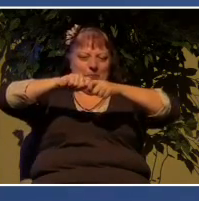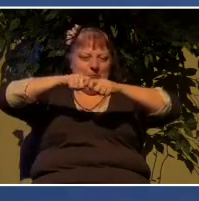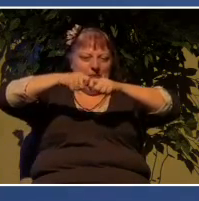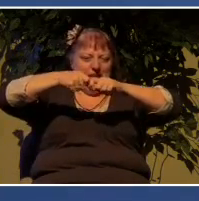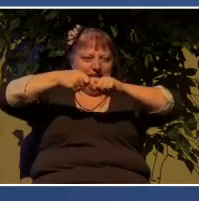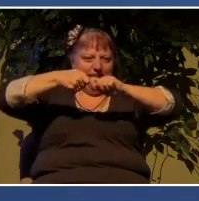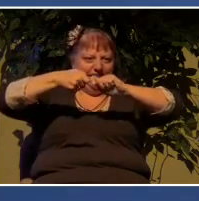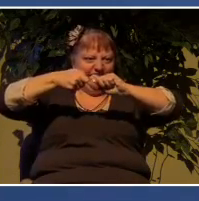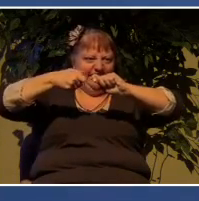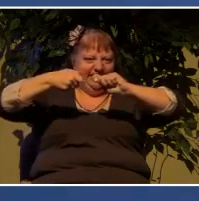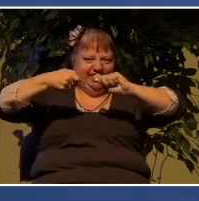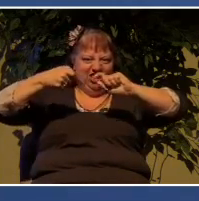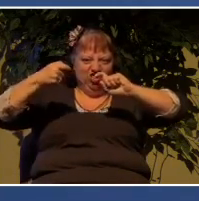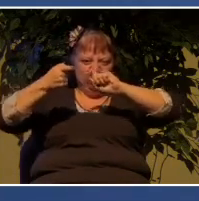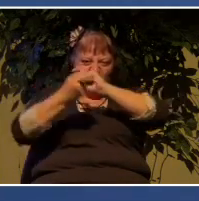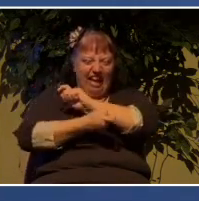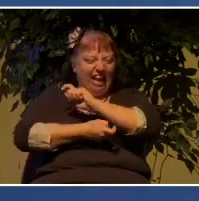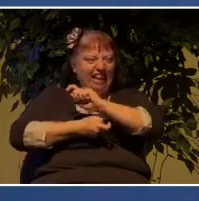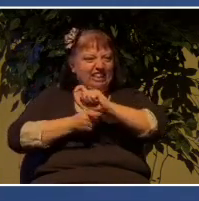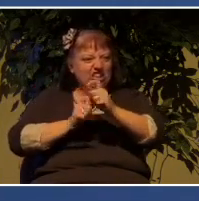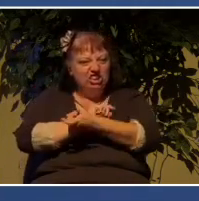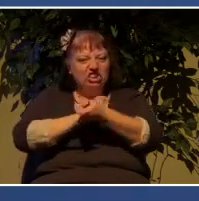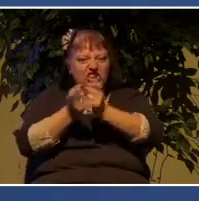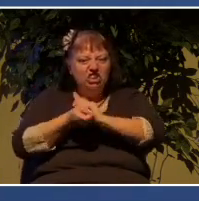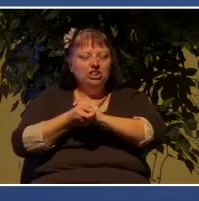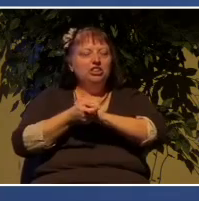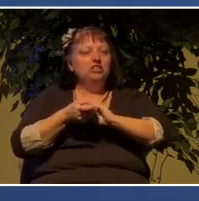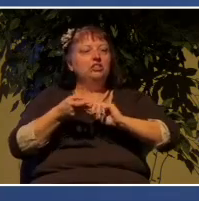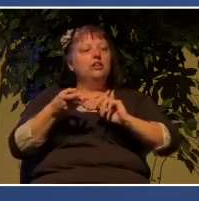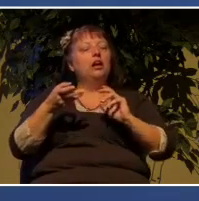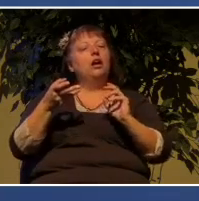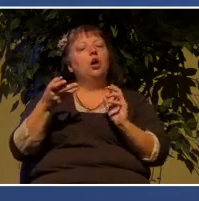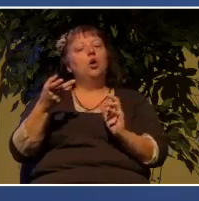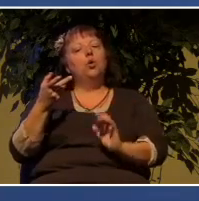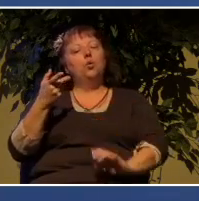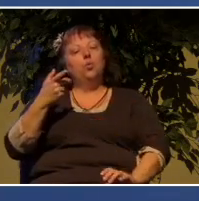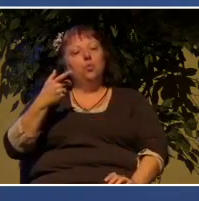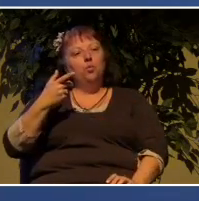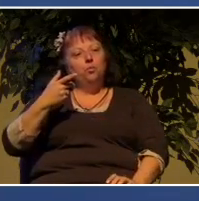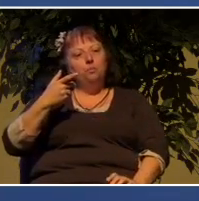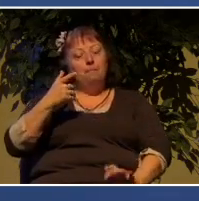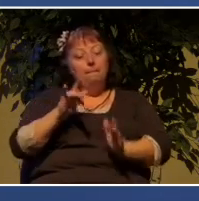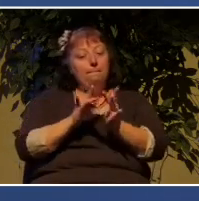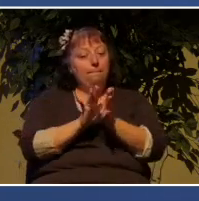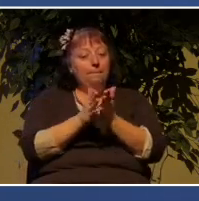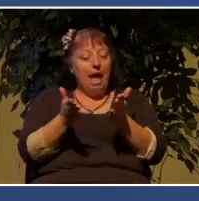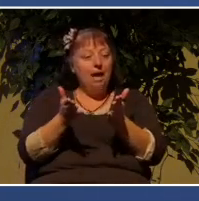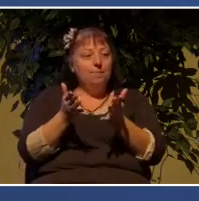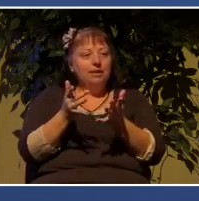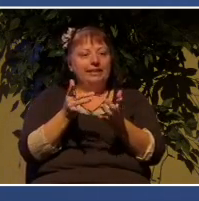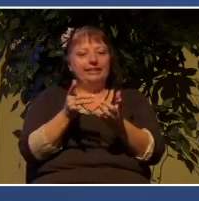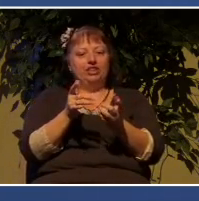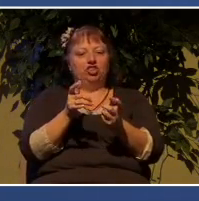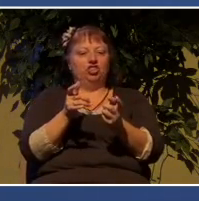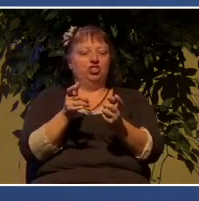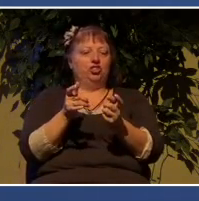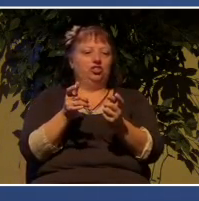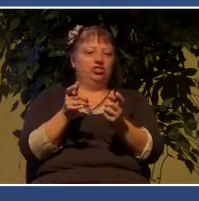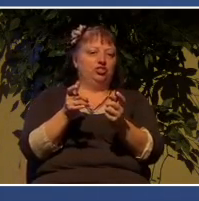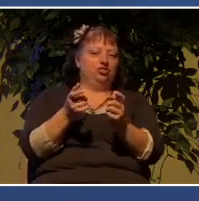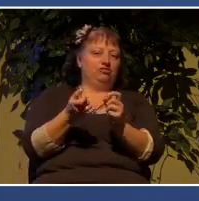are permitting all kinds of things that are far removed from a biblical basis. And so it's very important for you and